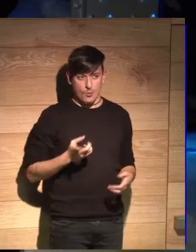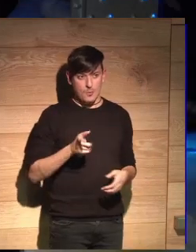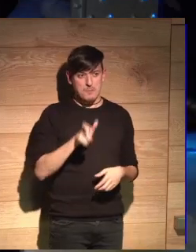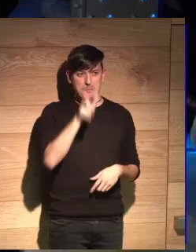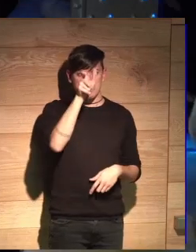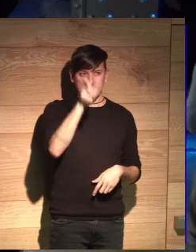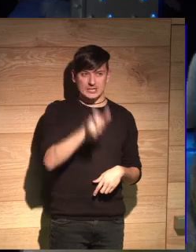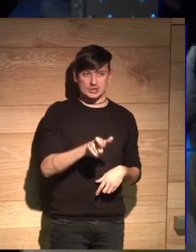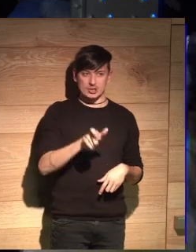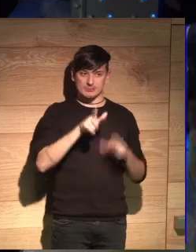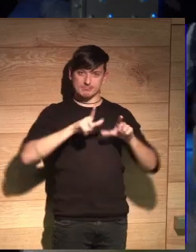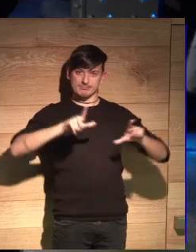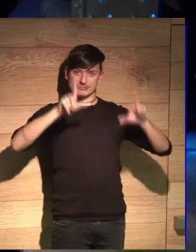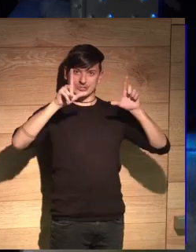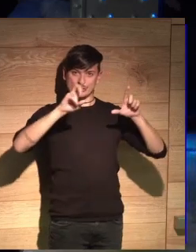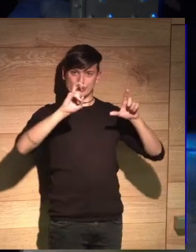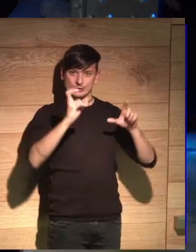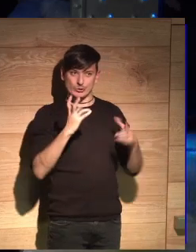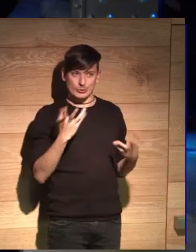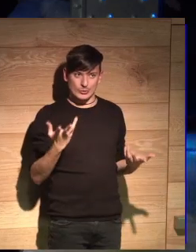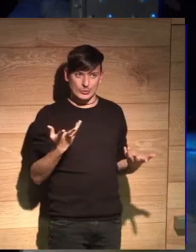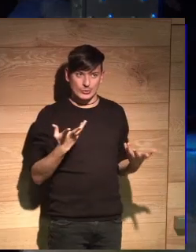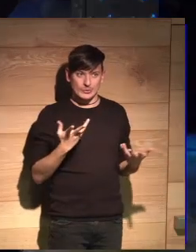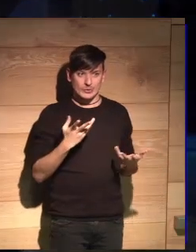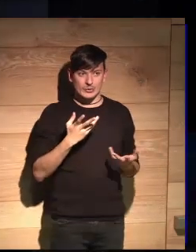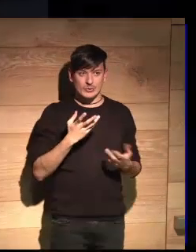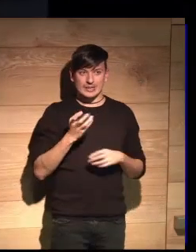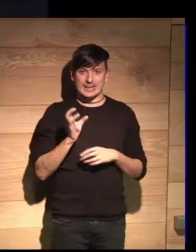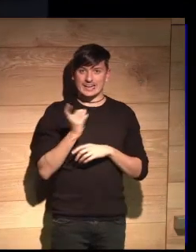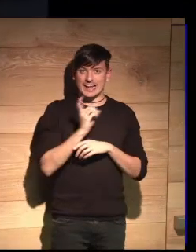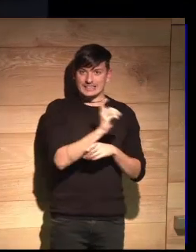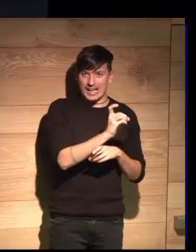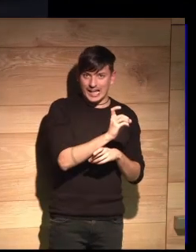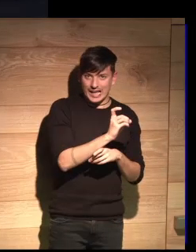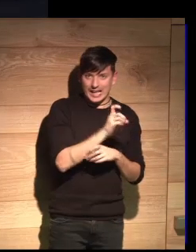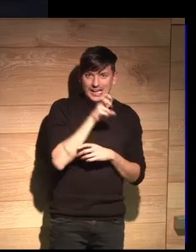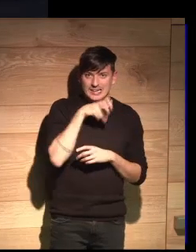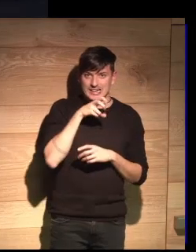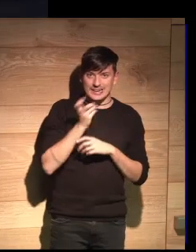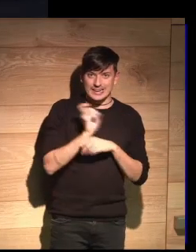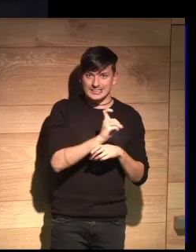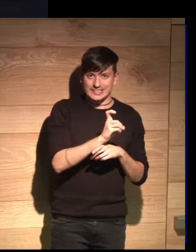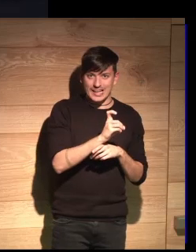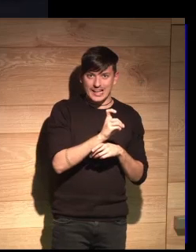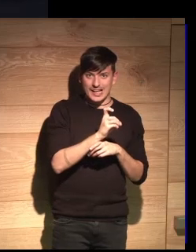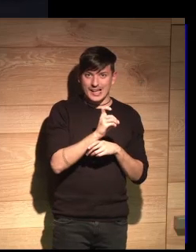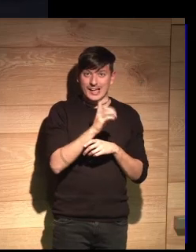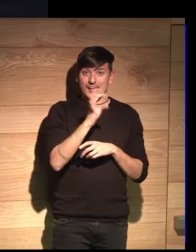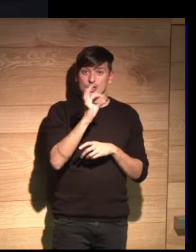Here we have another thing that is on my brief, which is a mole rat,